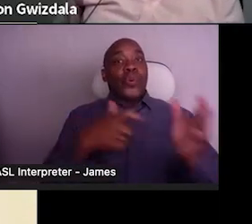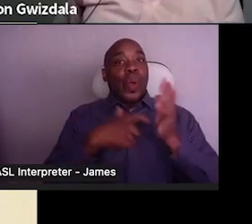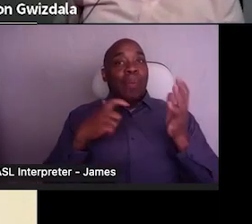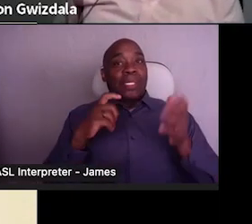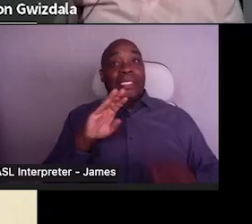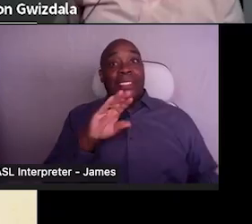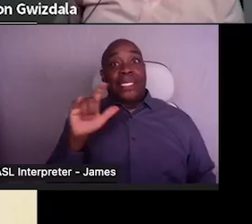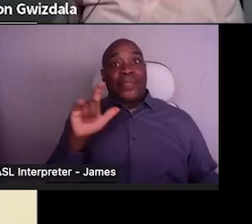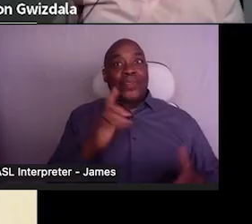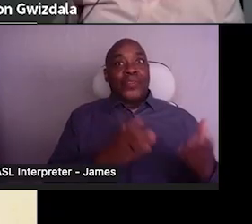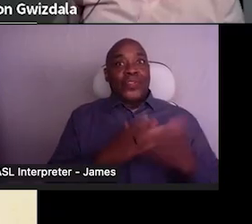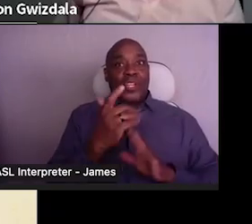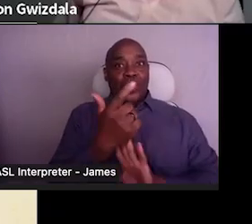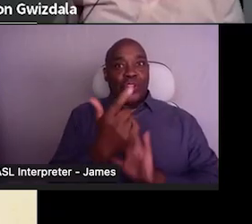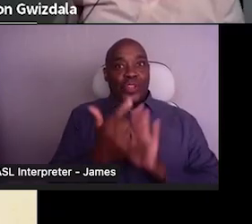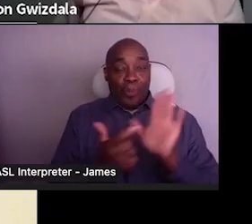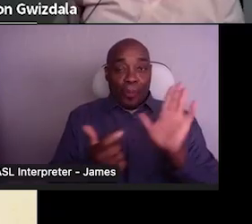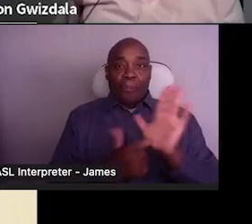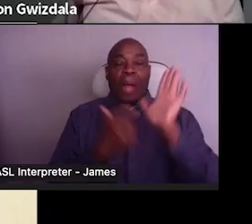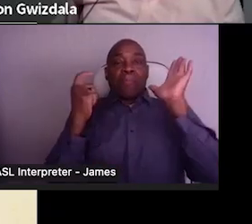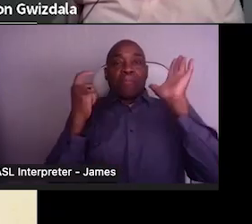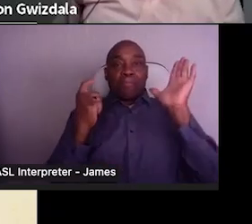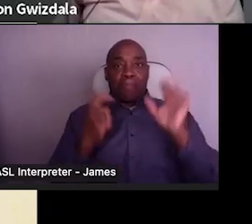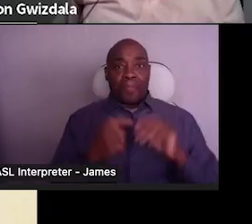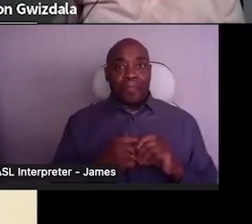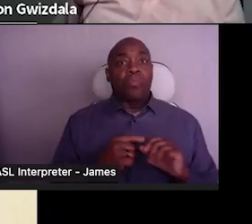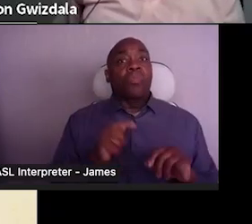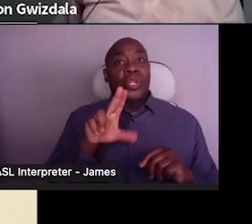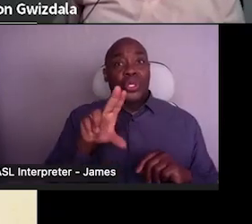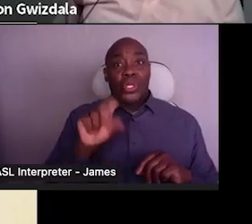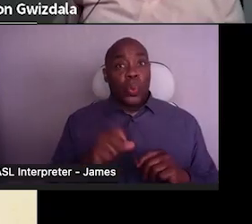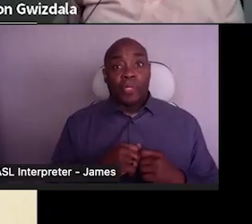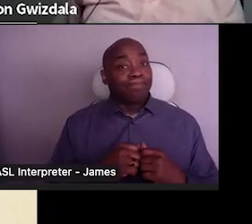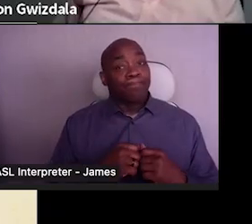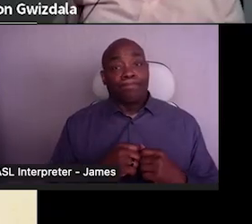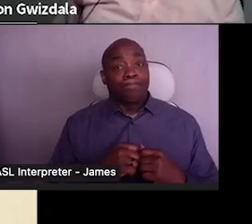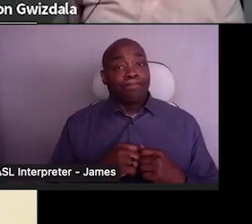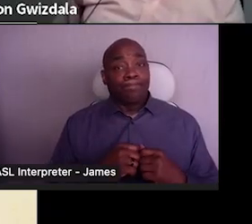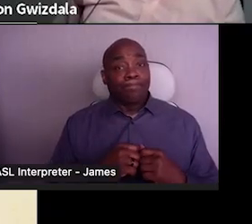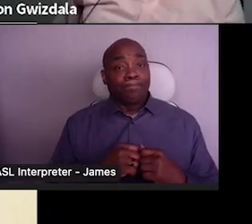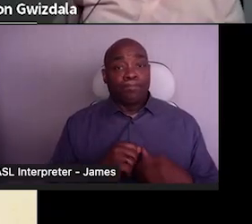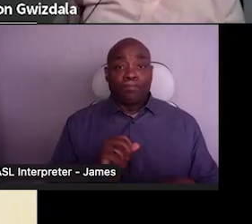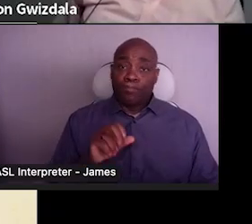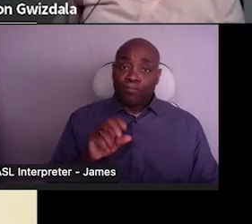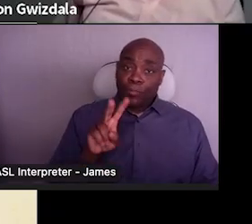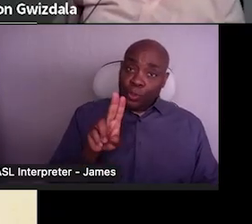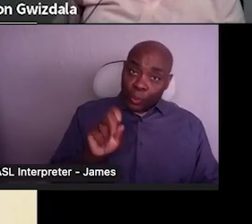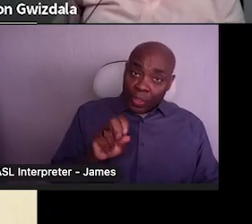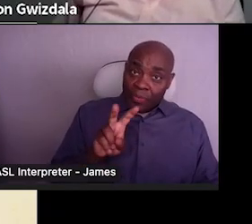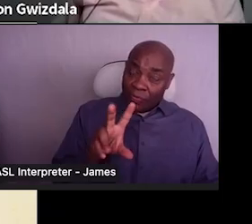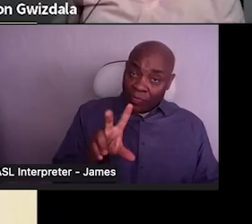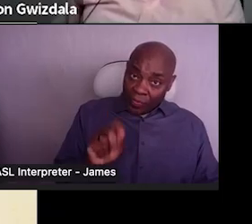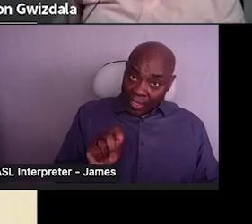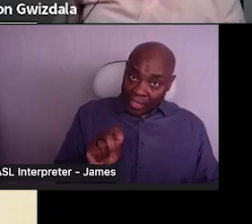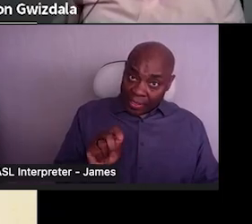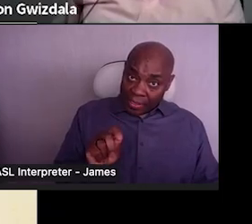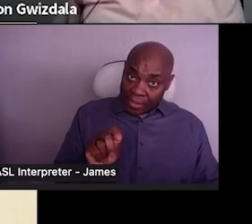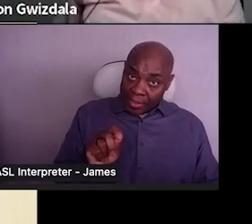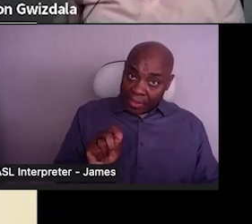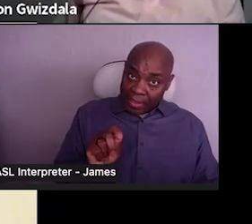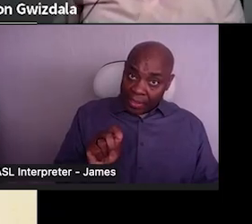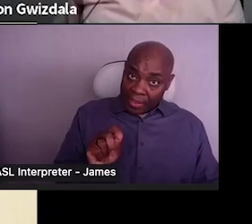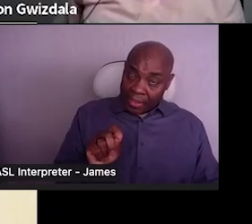Canadian civil rights laws. In the United States, that's not true. A vest does not